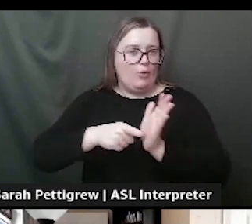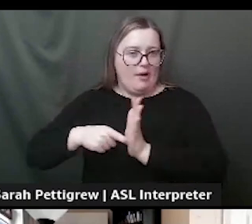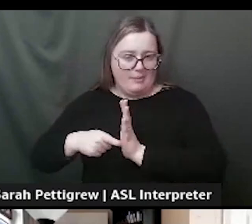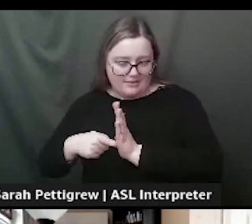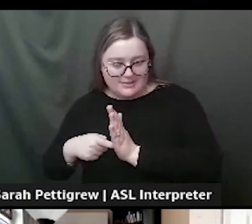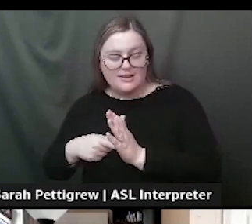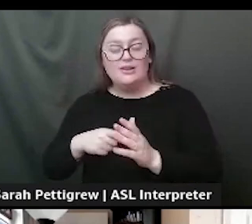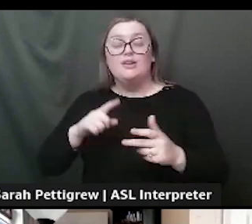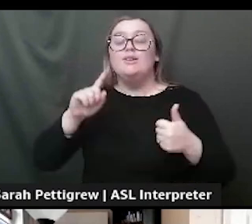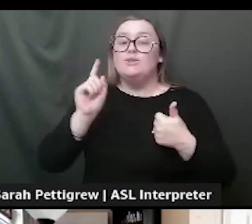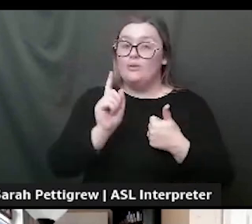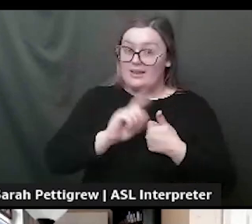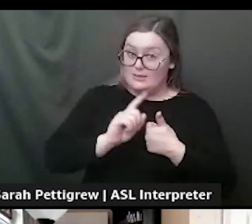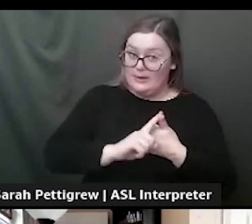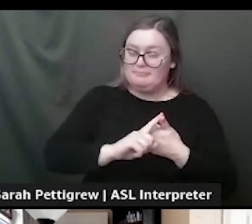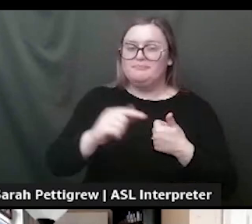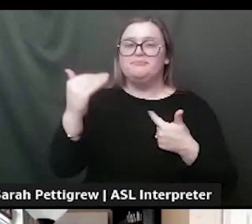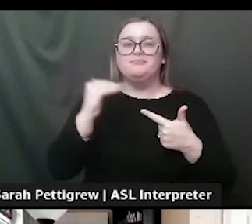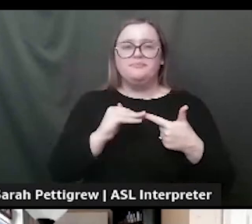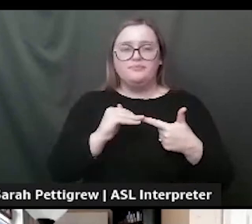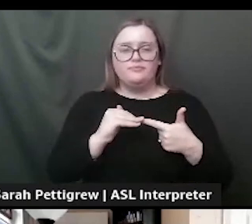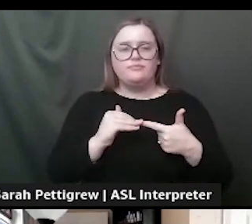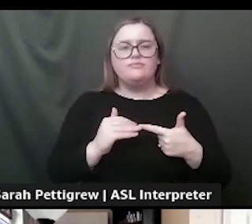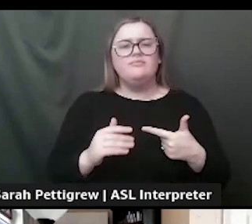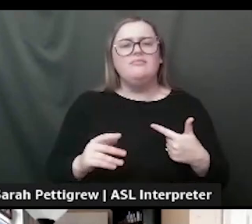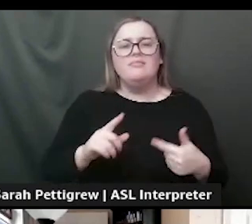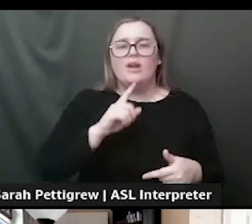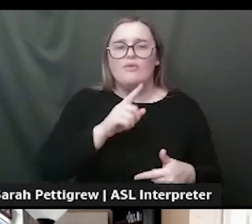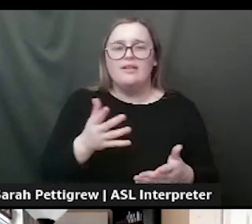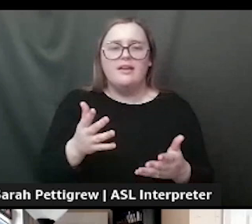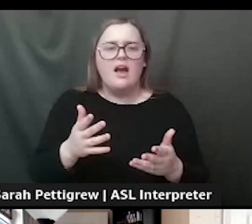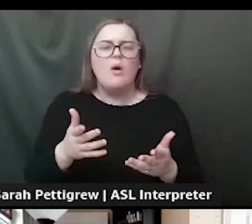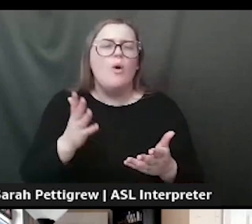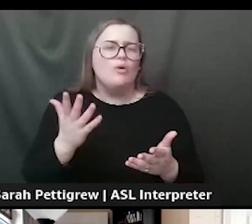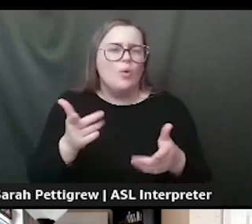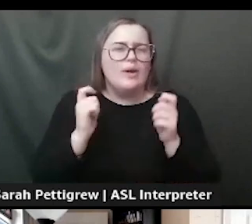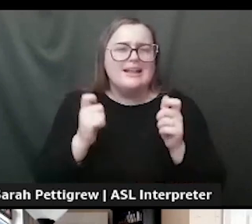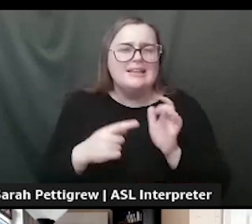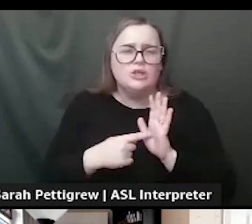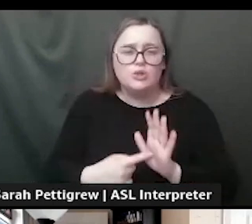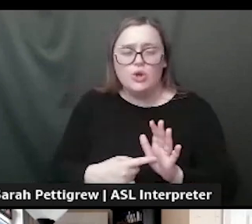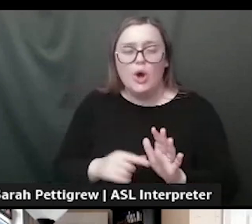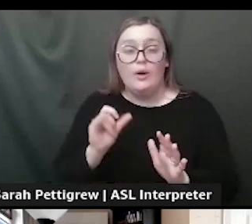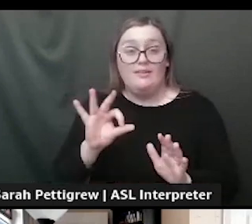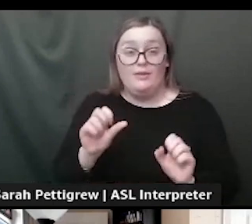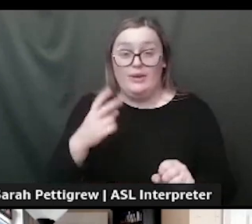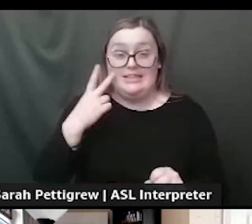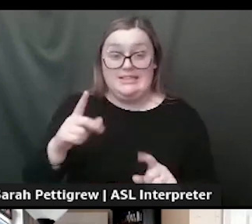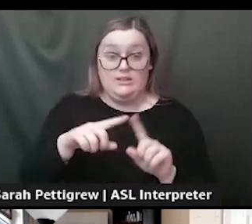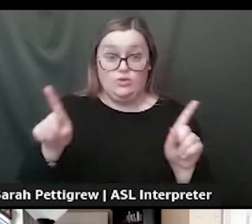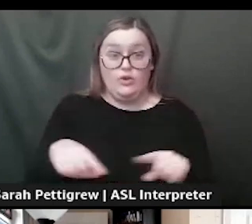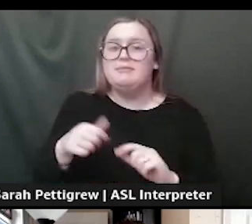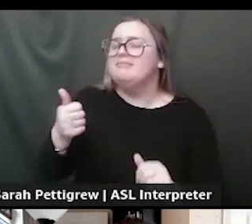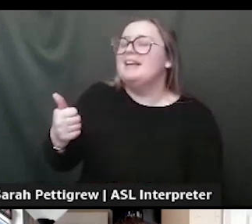one. Second, and I want to really quickly show this if you're able to see my screen,